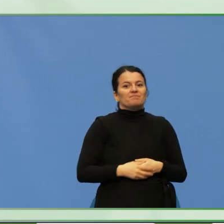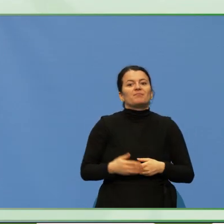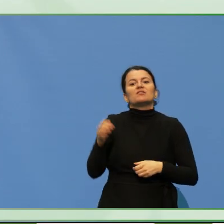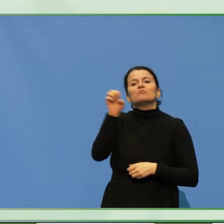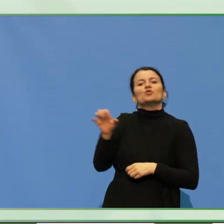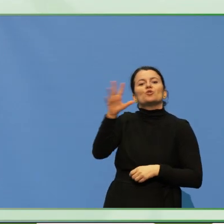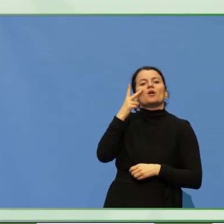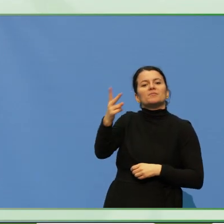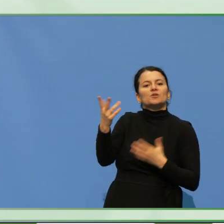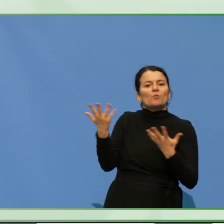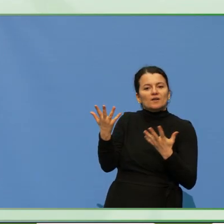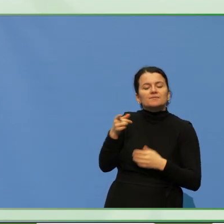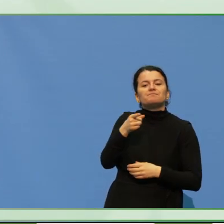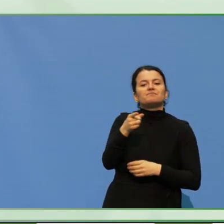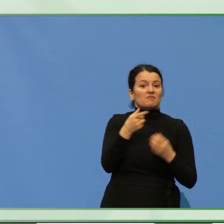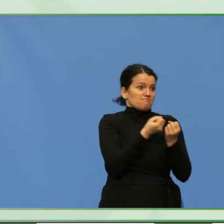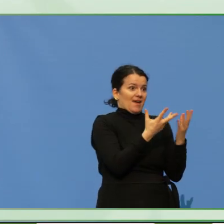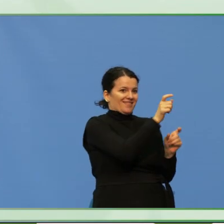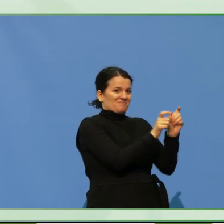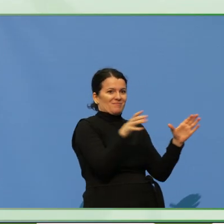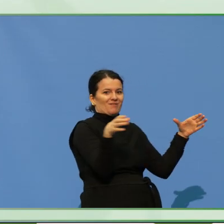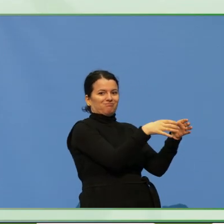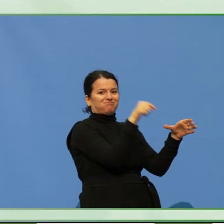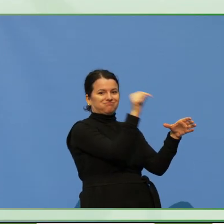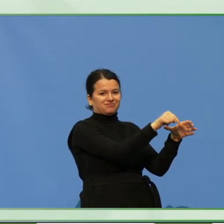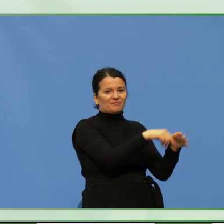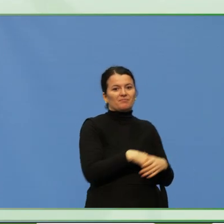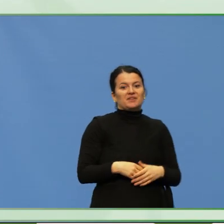can design with disabled people, but what does infrastructure look like in your